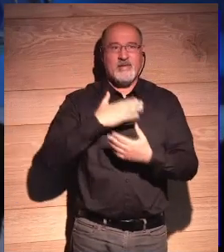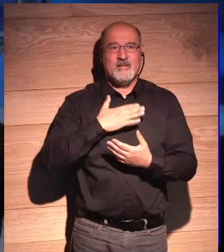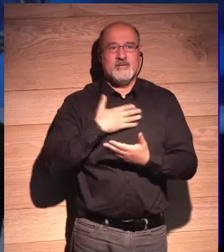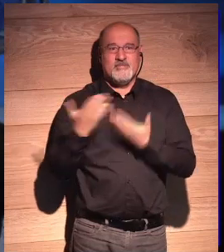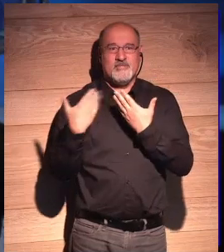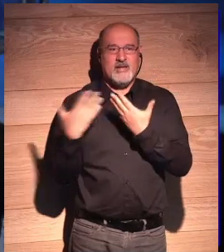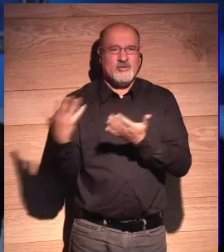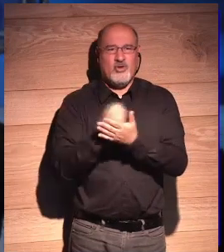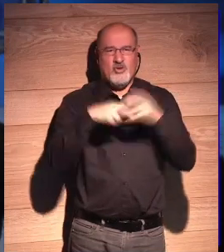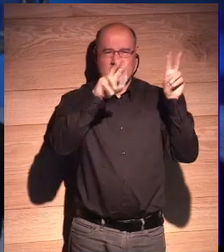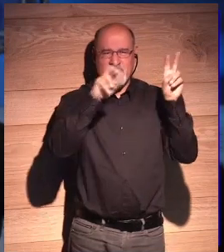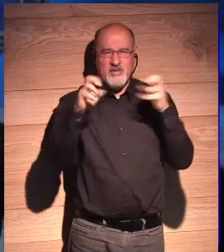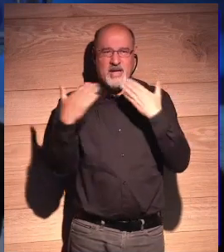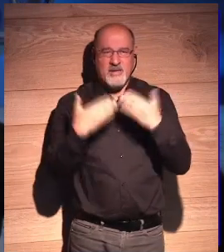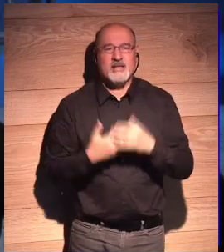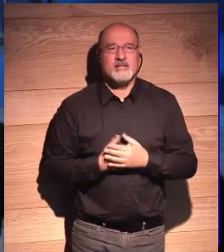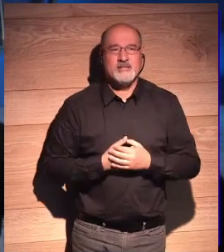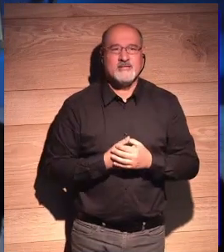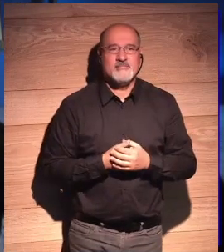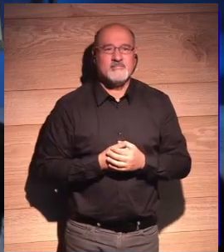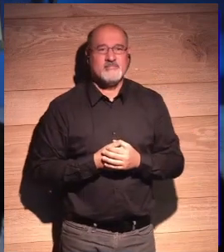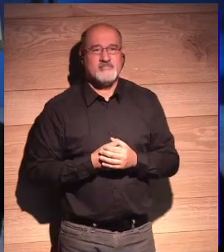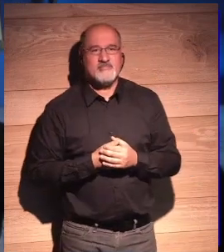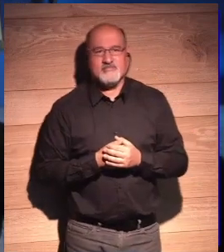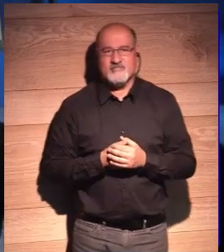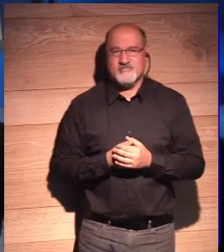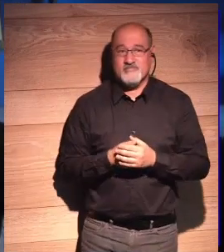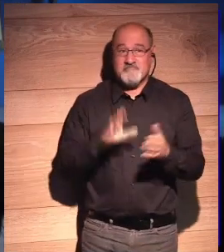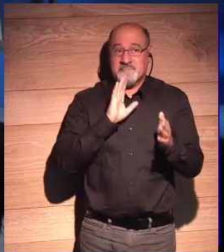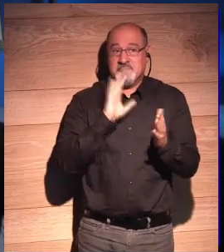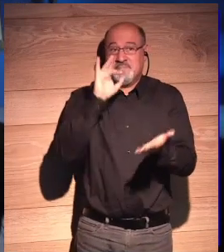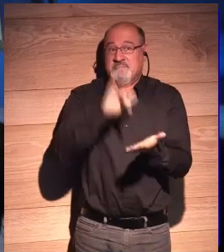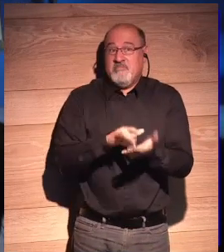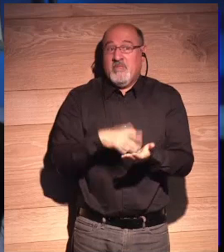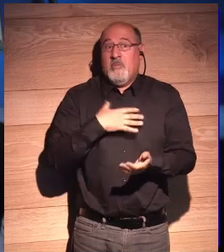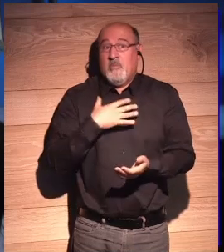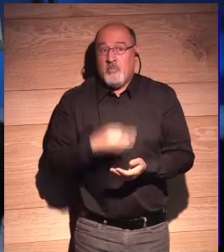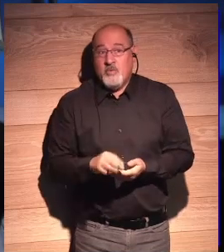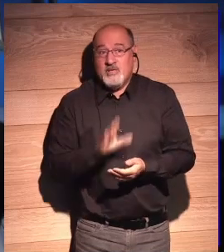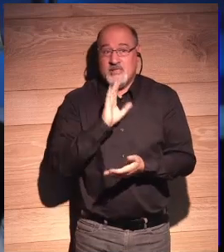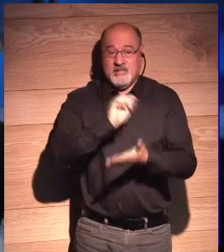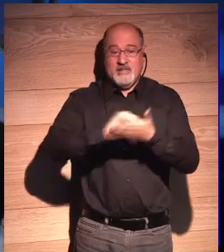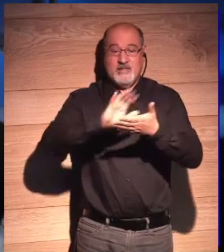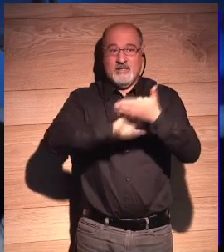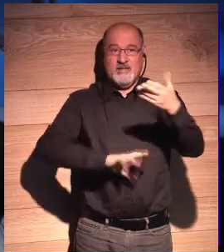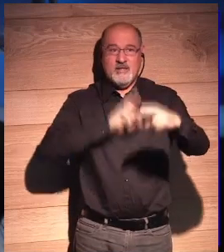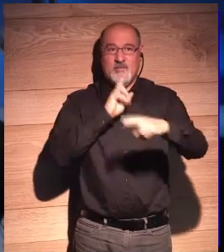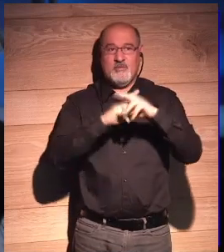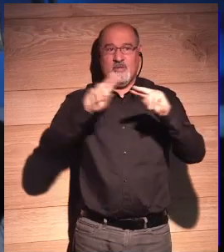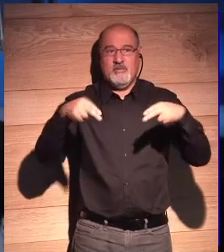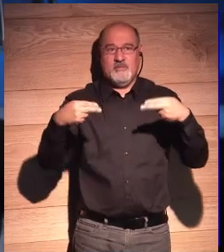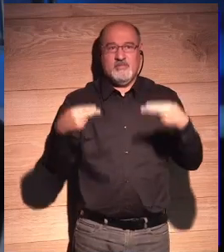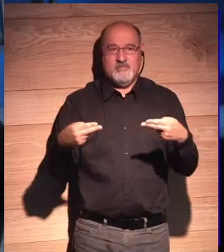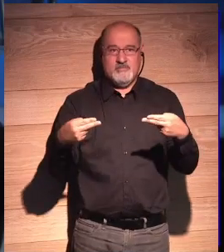LaBeouf. And I was like, is it going to be the rest of my life? I Google my name and it's like Shia LaBeouf, Clowes, you know.